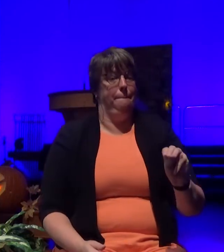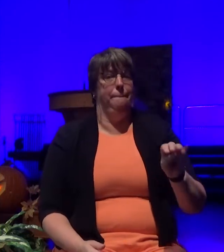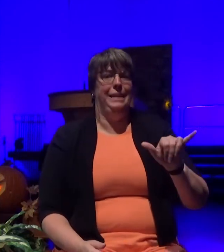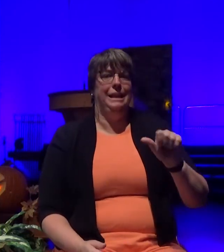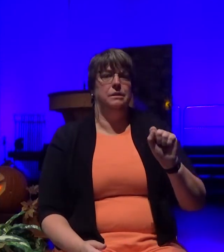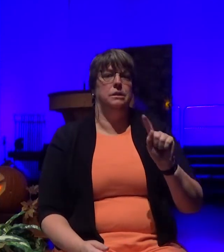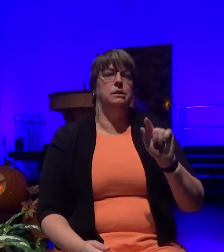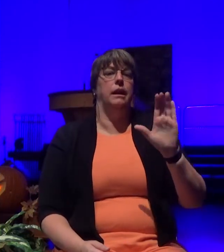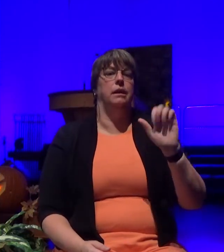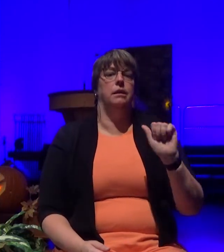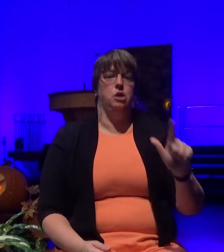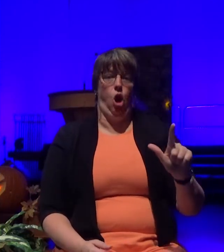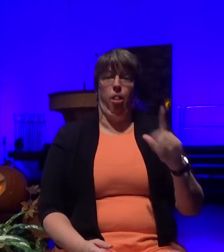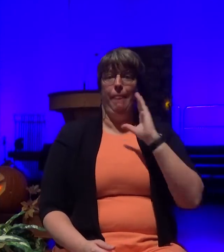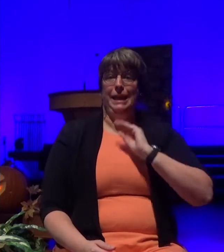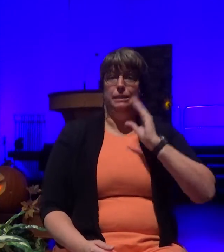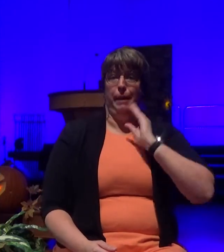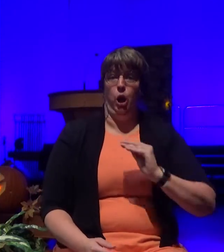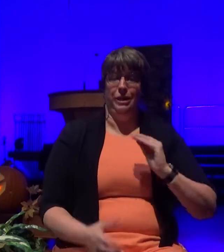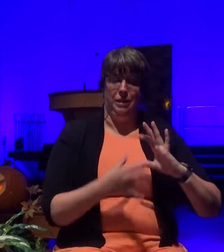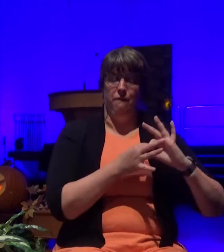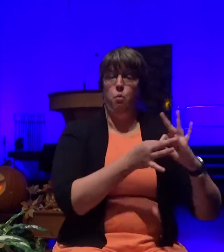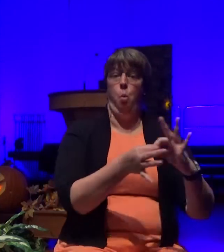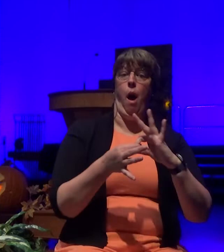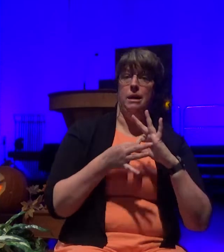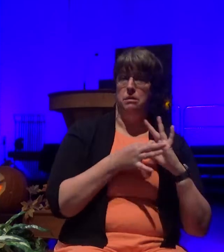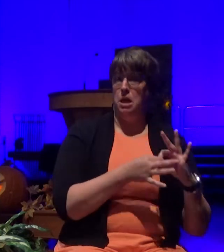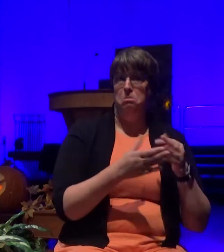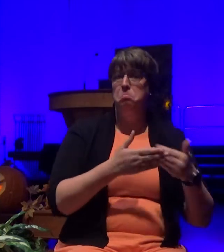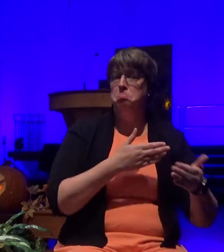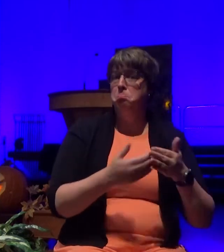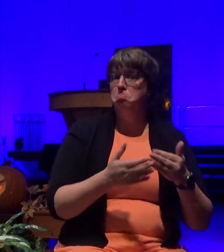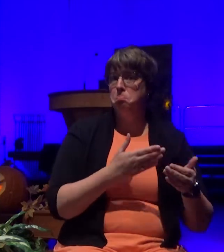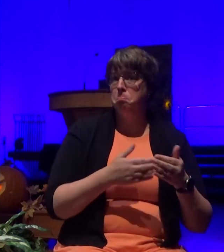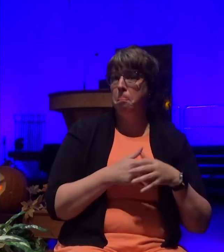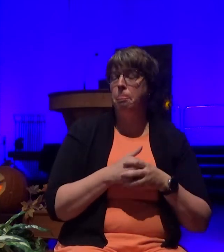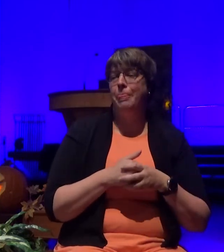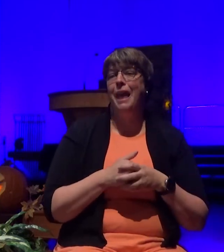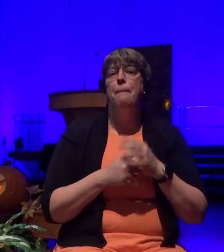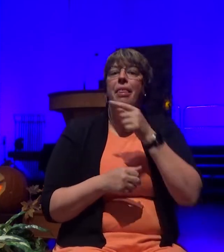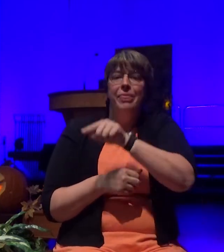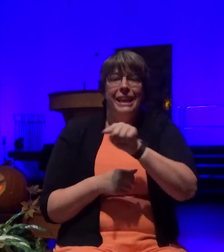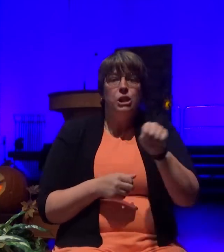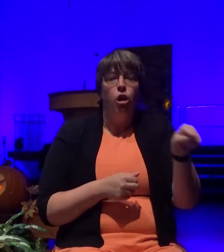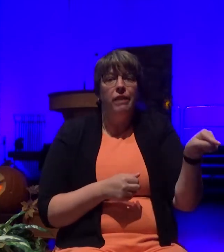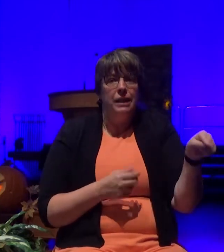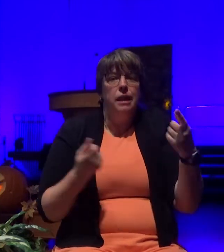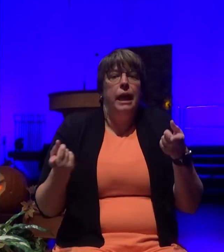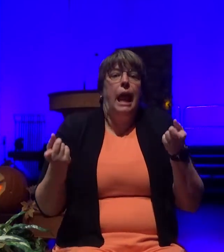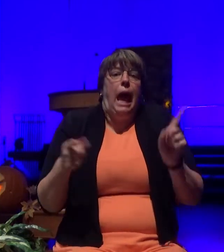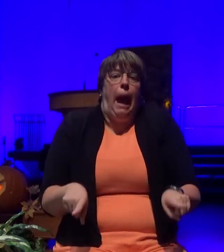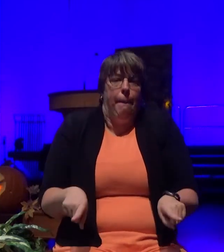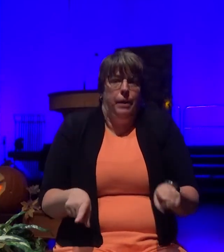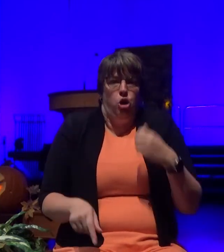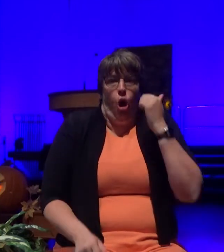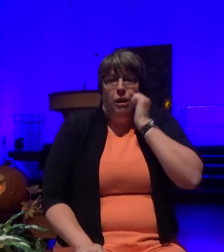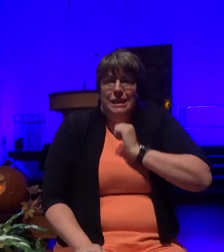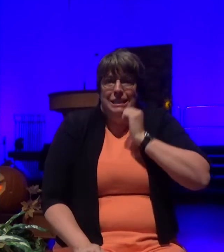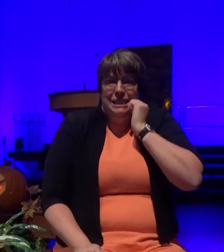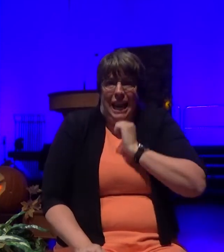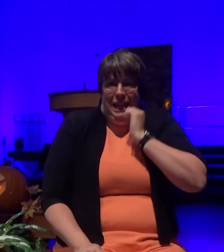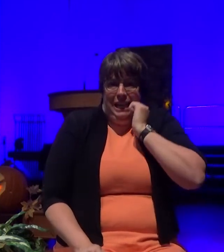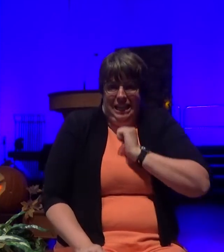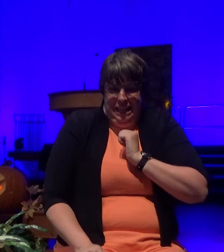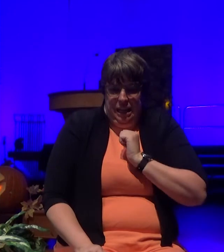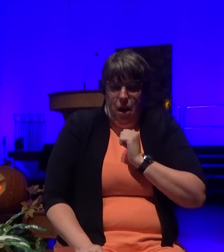that sense of oneness, here are some other things that happen to us often on a daily basis that I think reveal to us